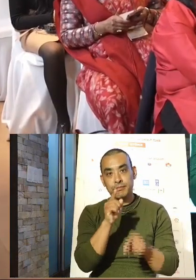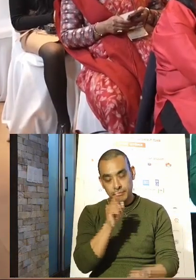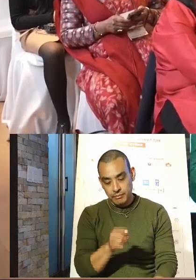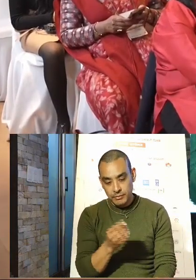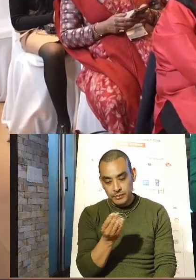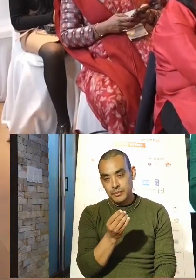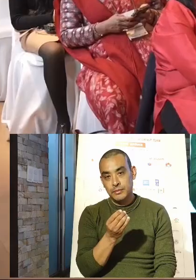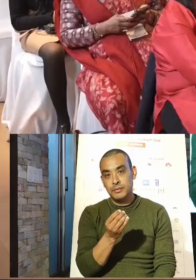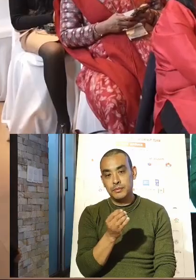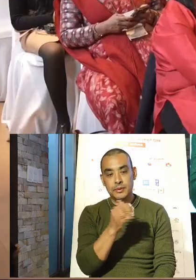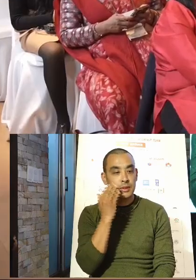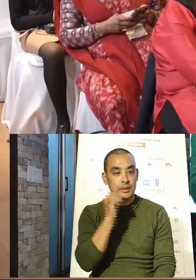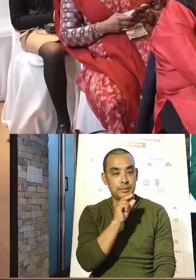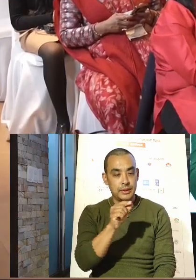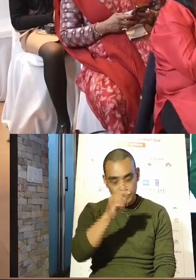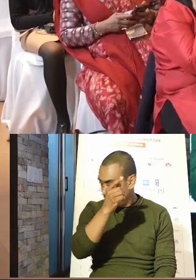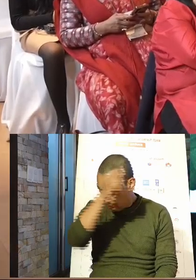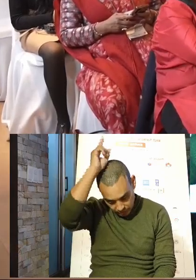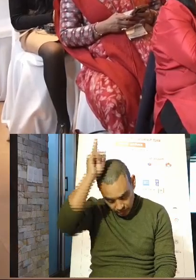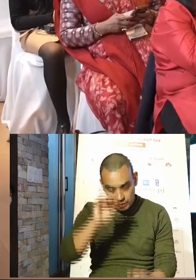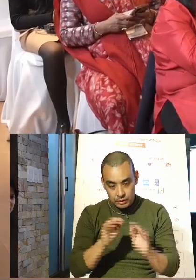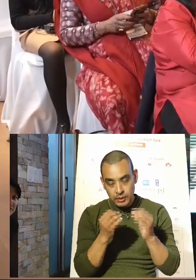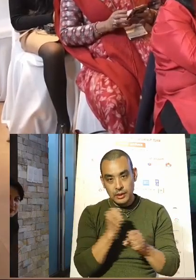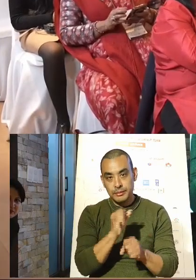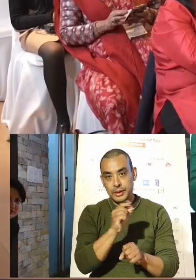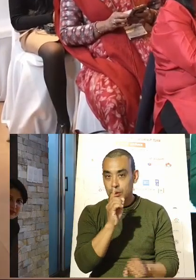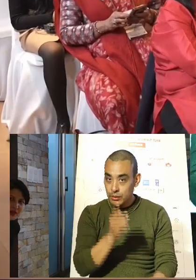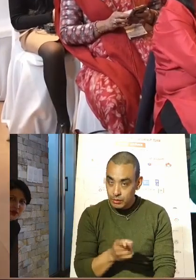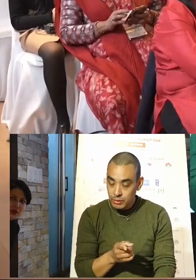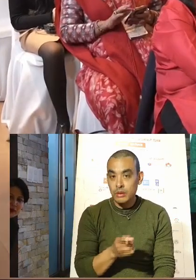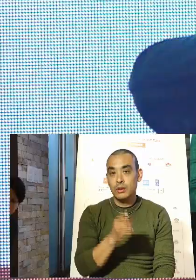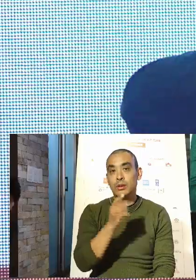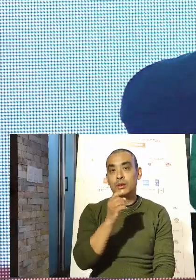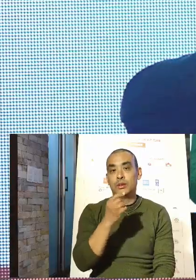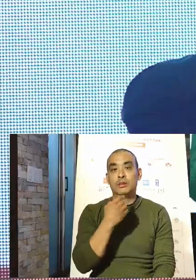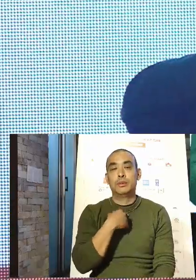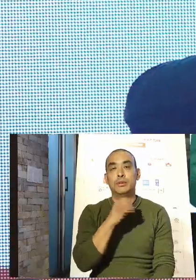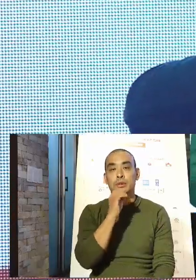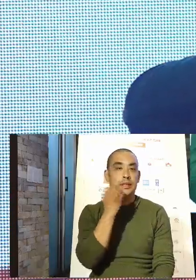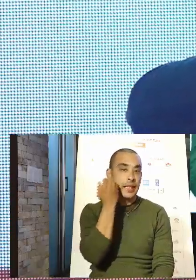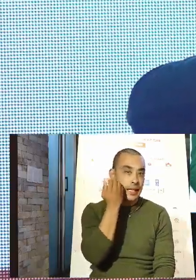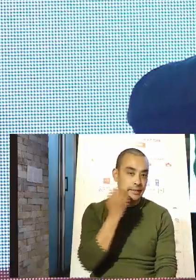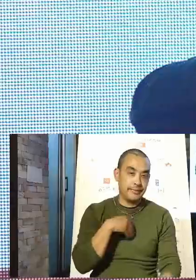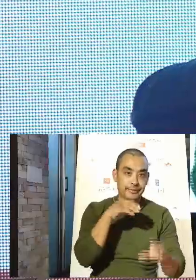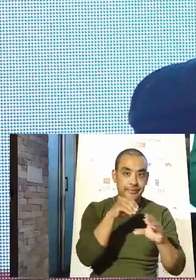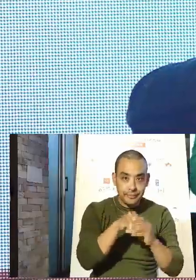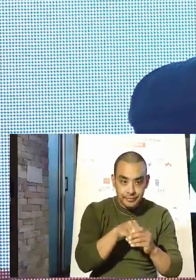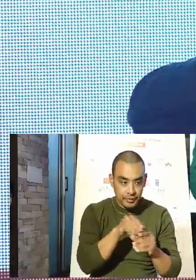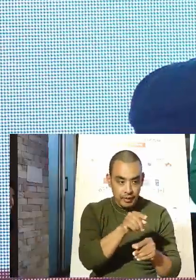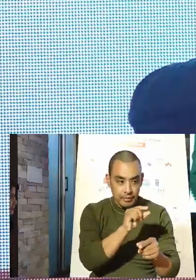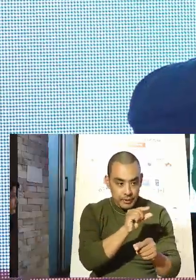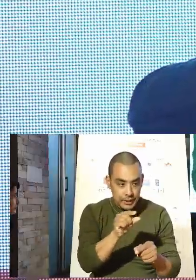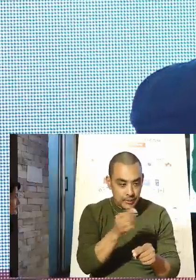something which is going against the cultural norms and the social fabrics, right? So engaging boys and reversing the